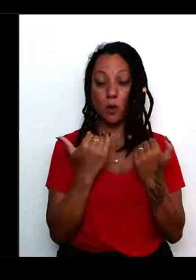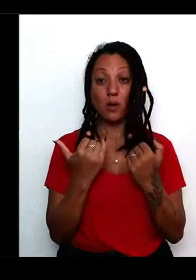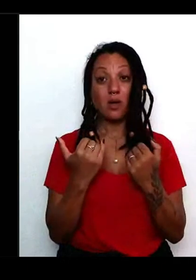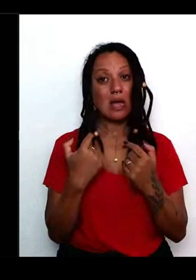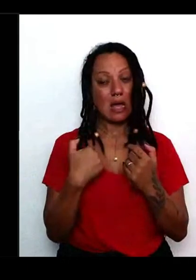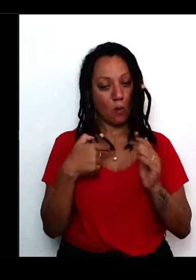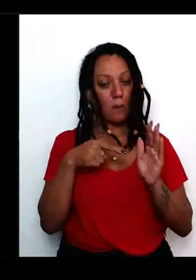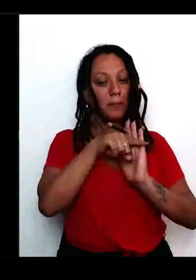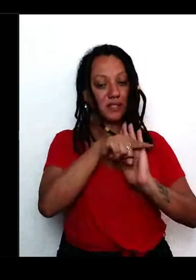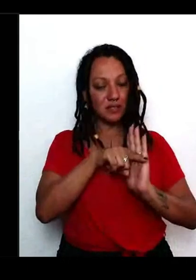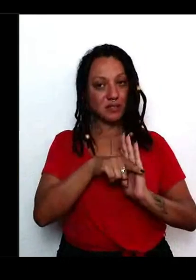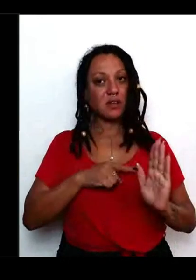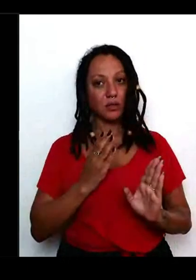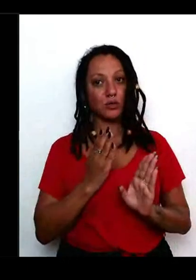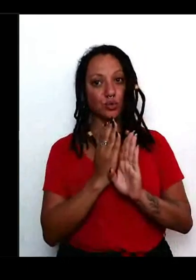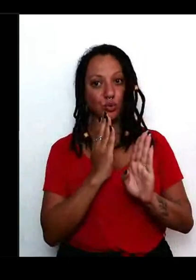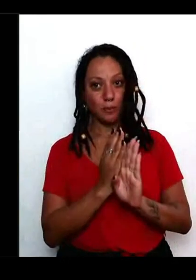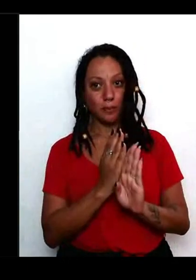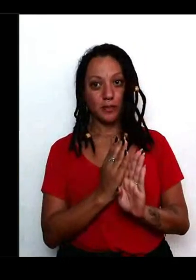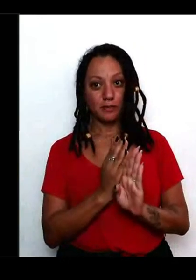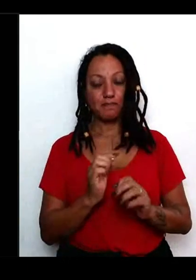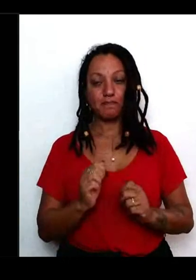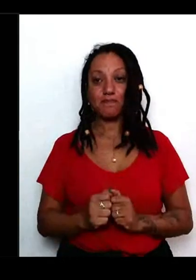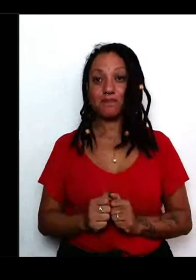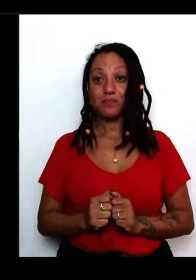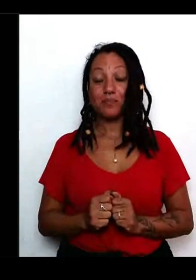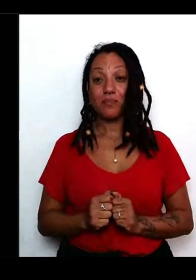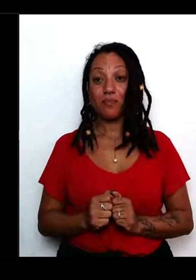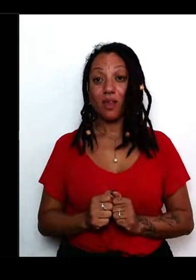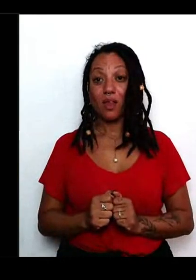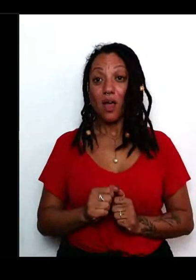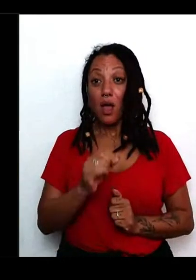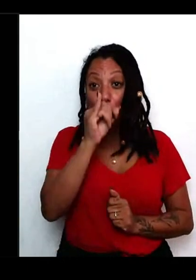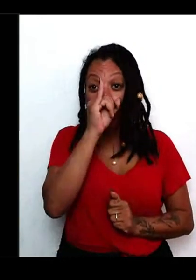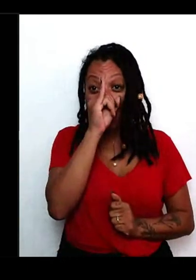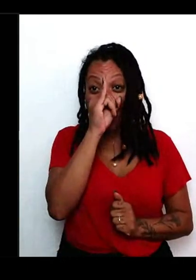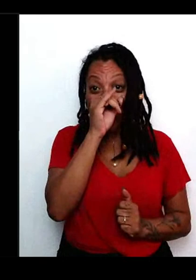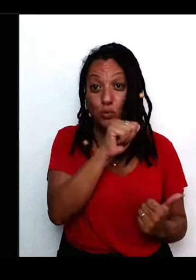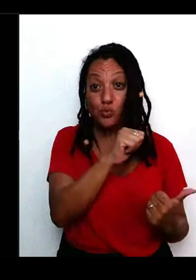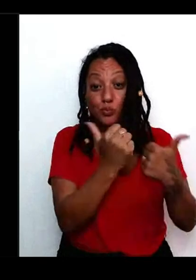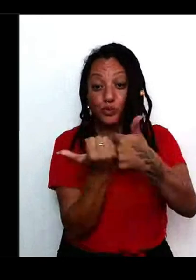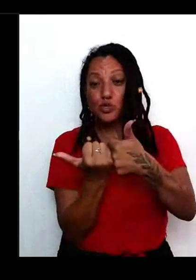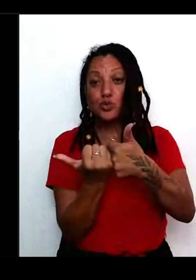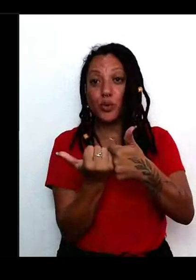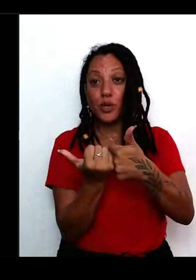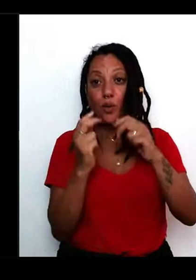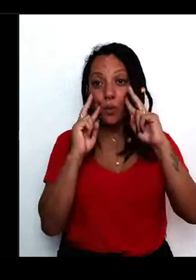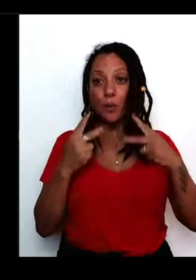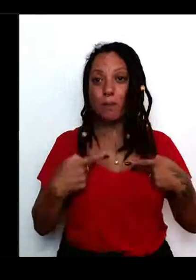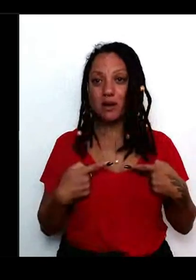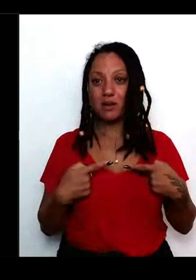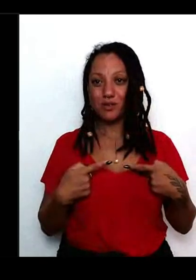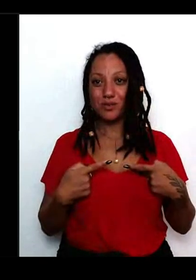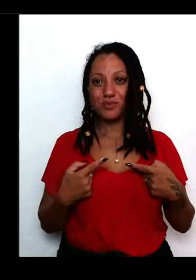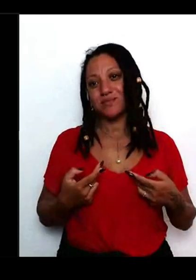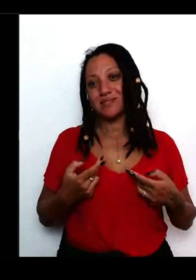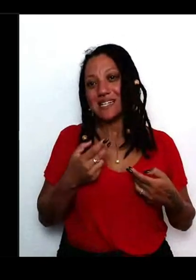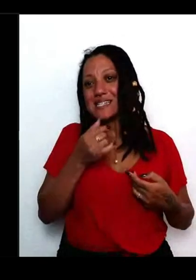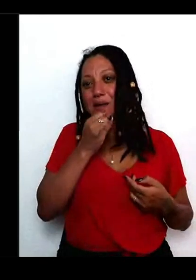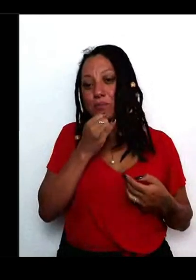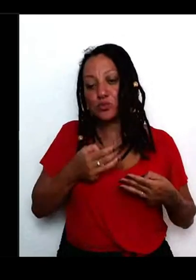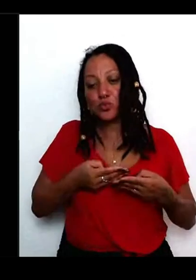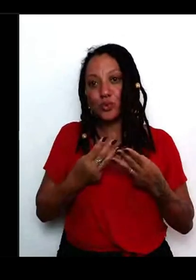in this case Jews and in my research I started looking at the High Altitude